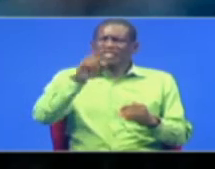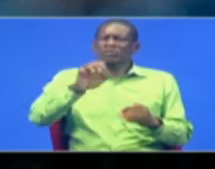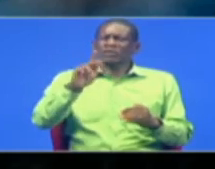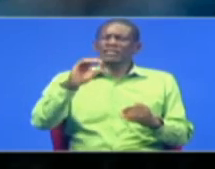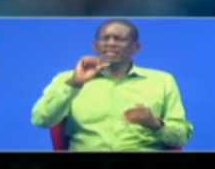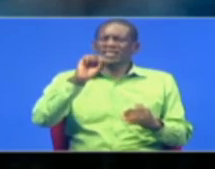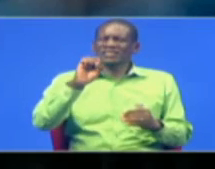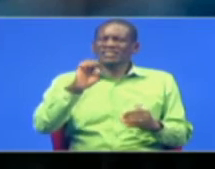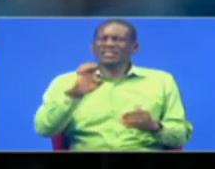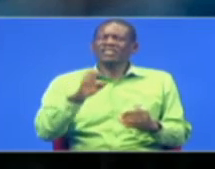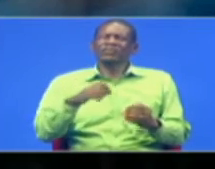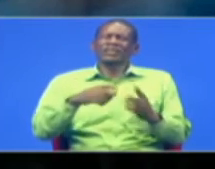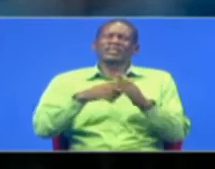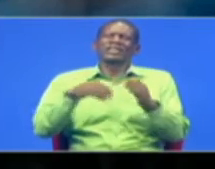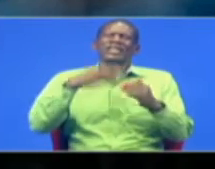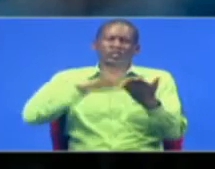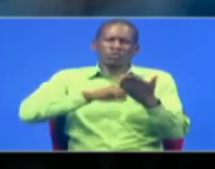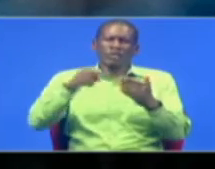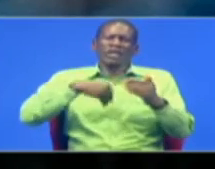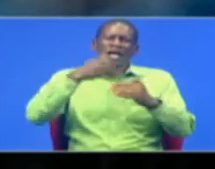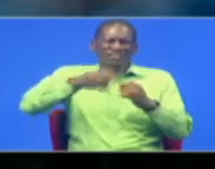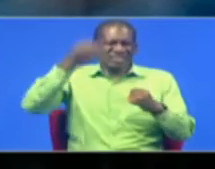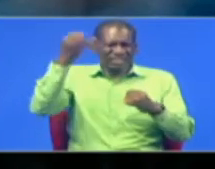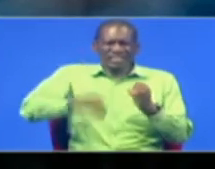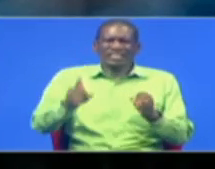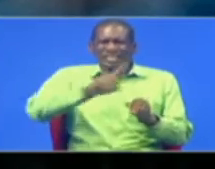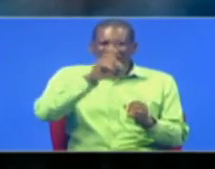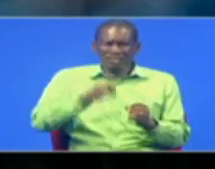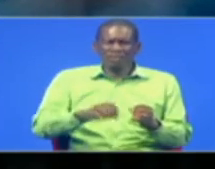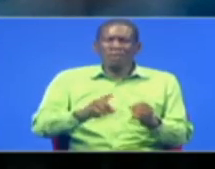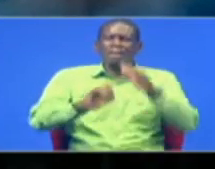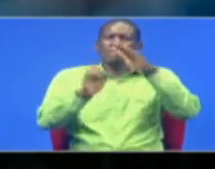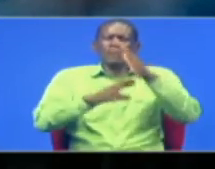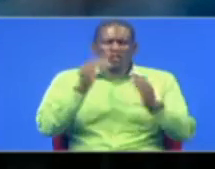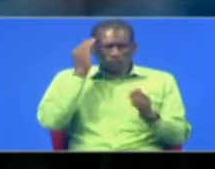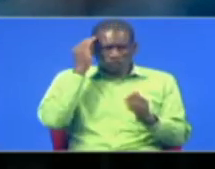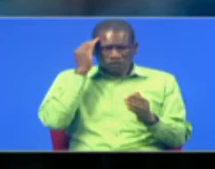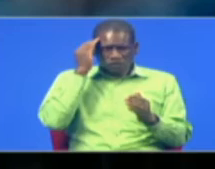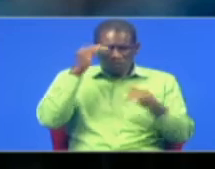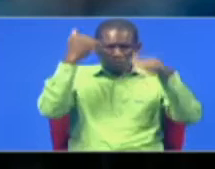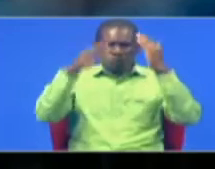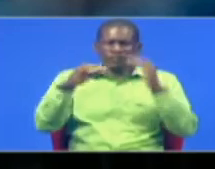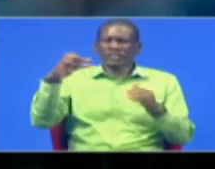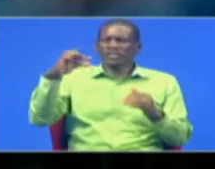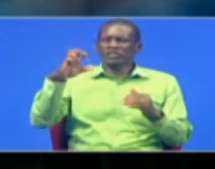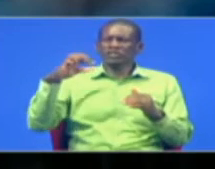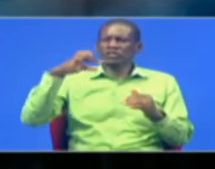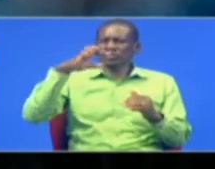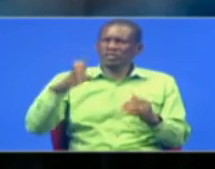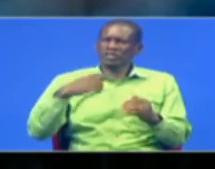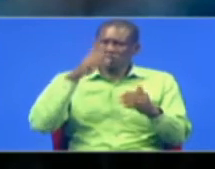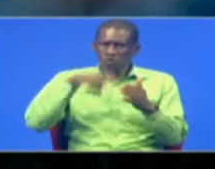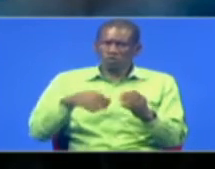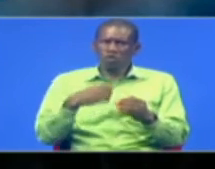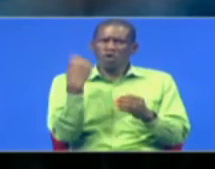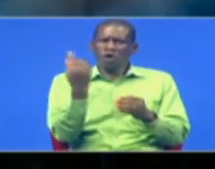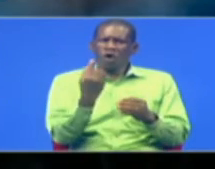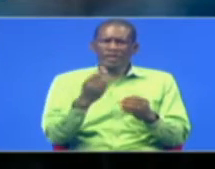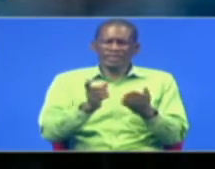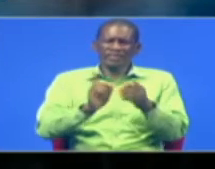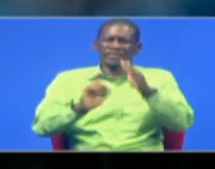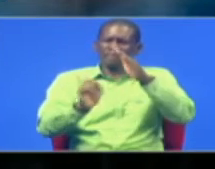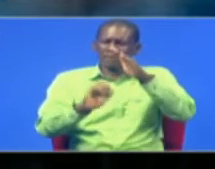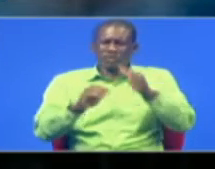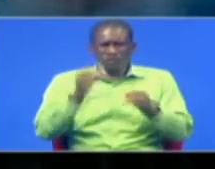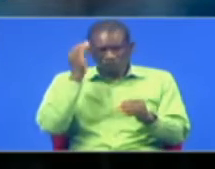last exam. Education Cabinet Secretary Professor George Magoha has said that all is set and the ministry will